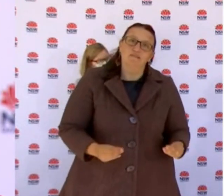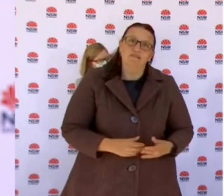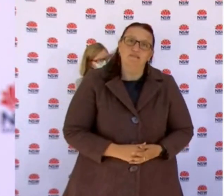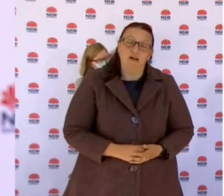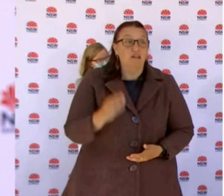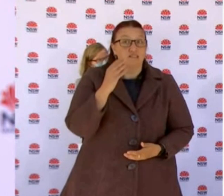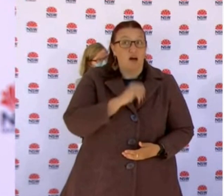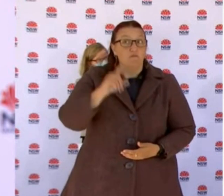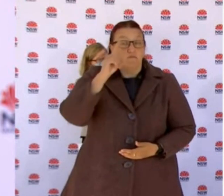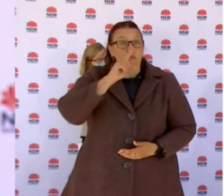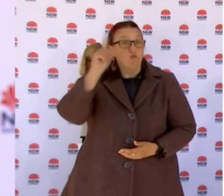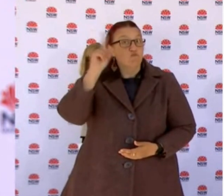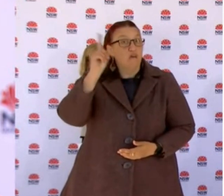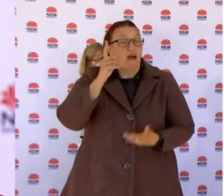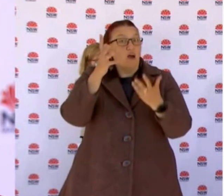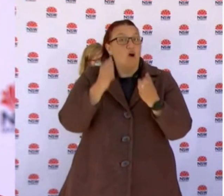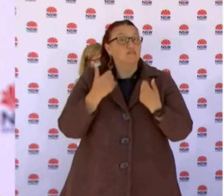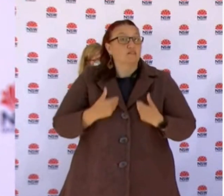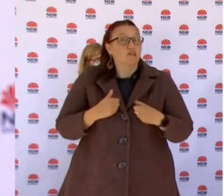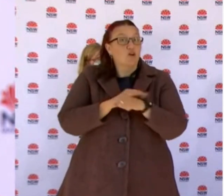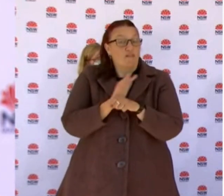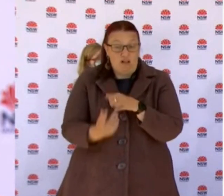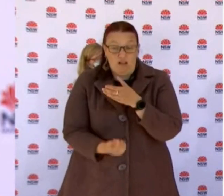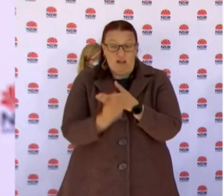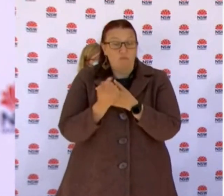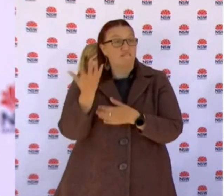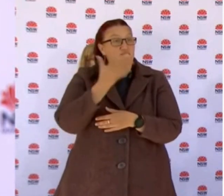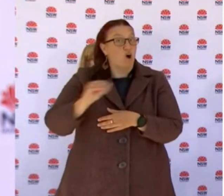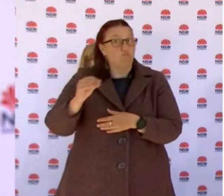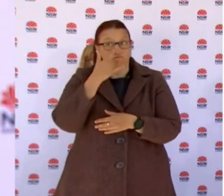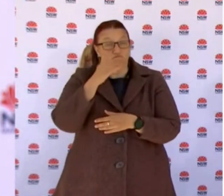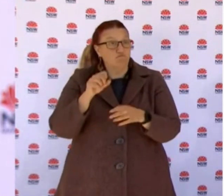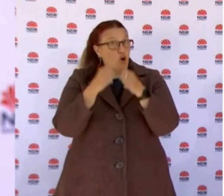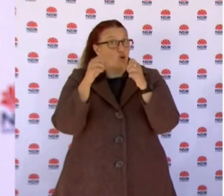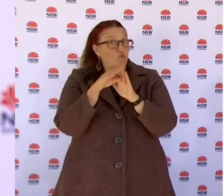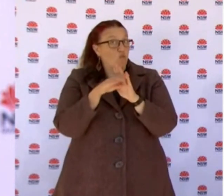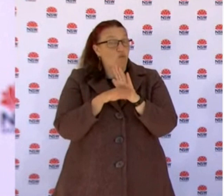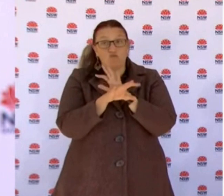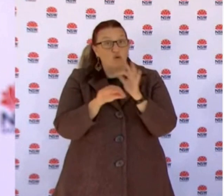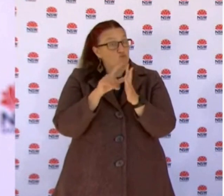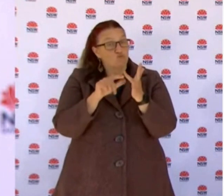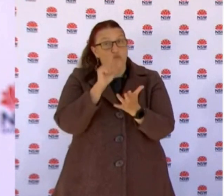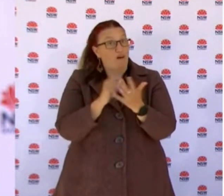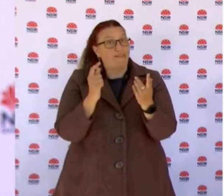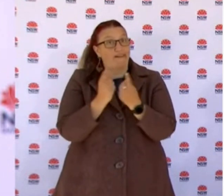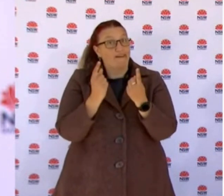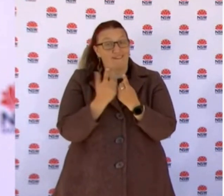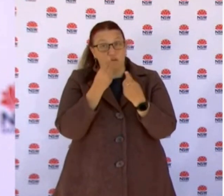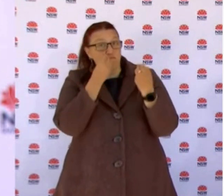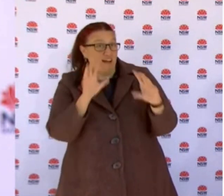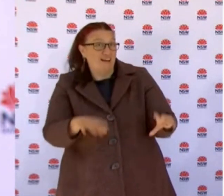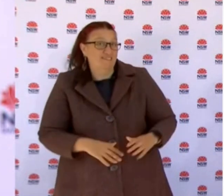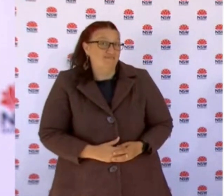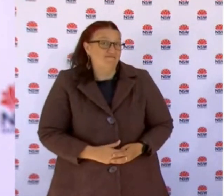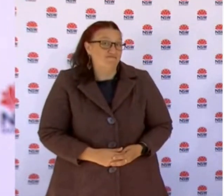some of the cases today are a result of issues or result of incidents where people have done the wrong thing. I do implore